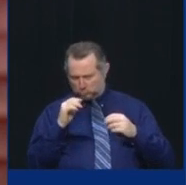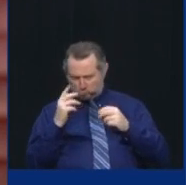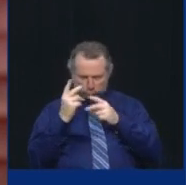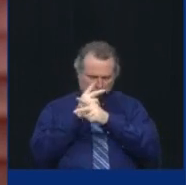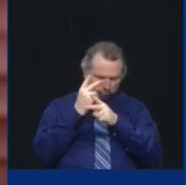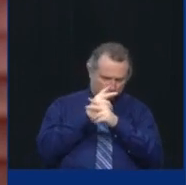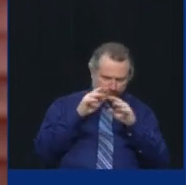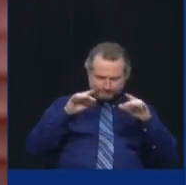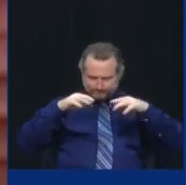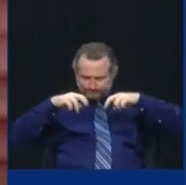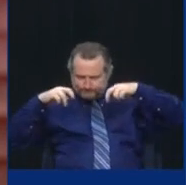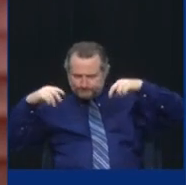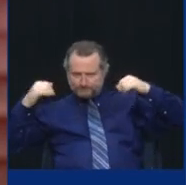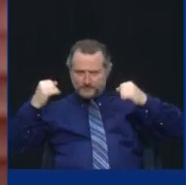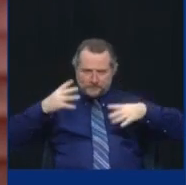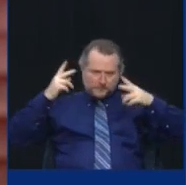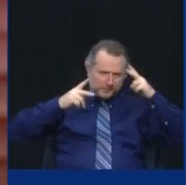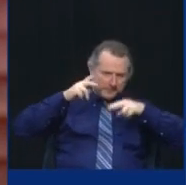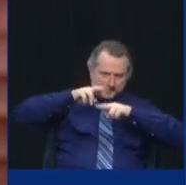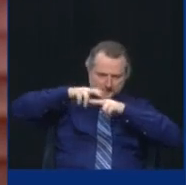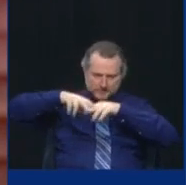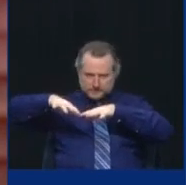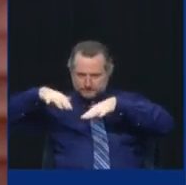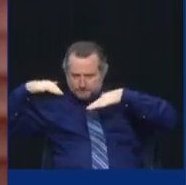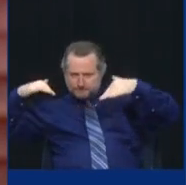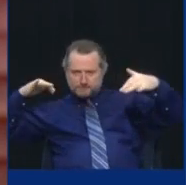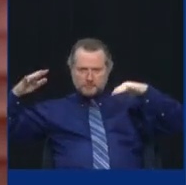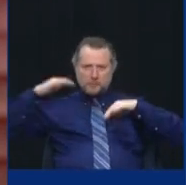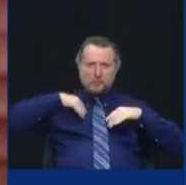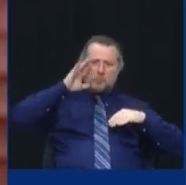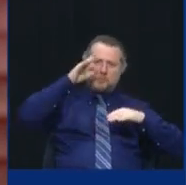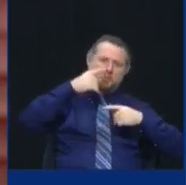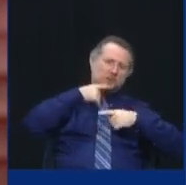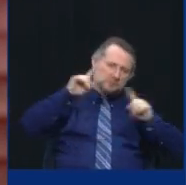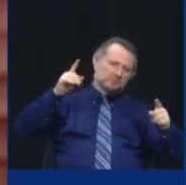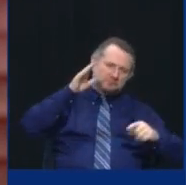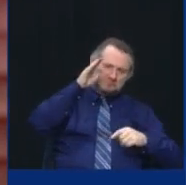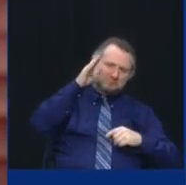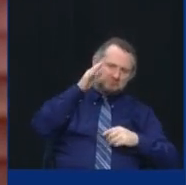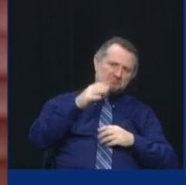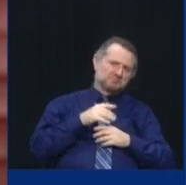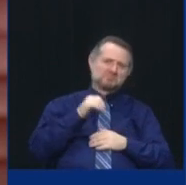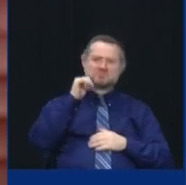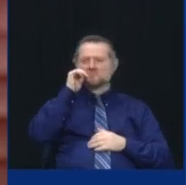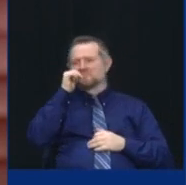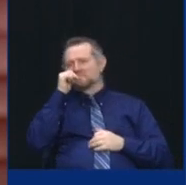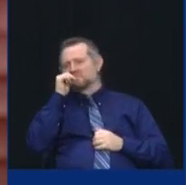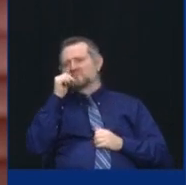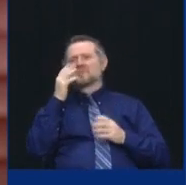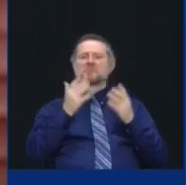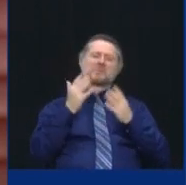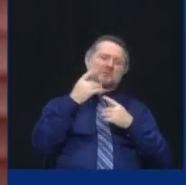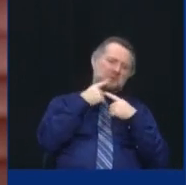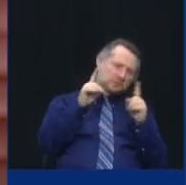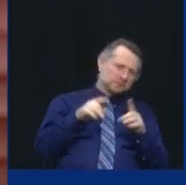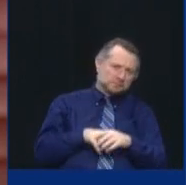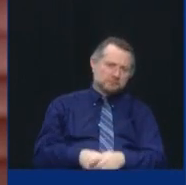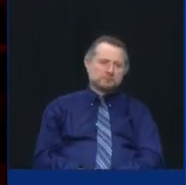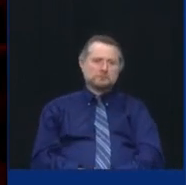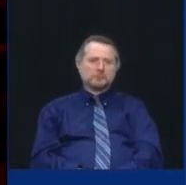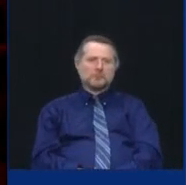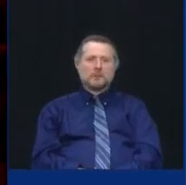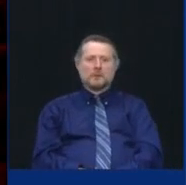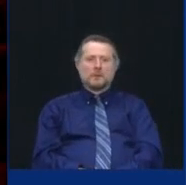scale the house, which we're going to actually do today. So we'll have an answer for you probably in 24 hours or so. Regarding